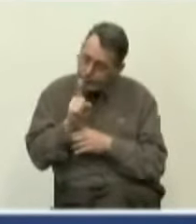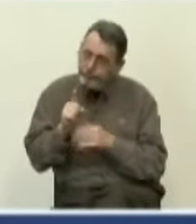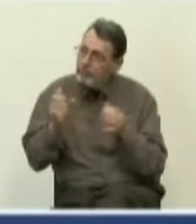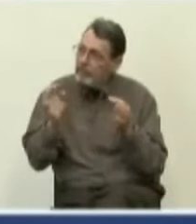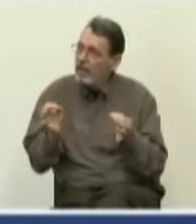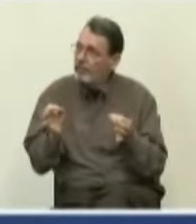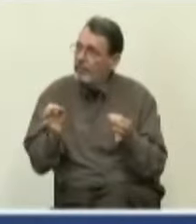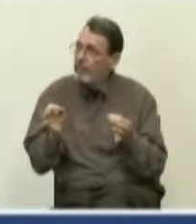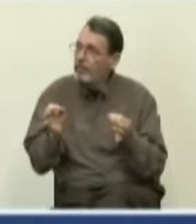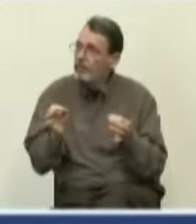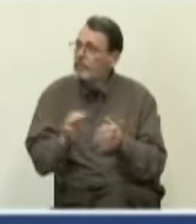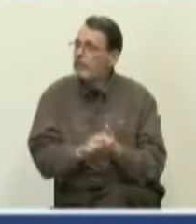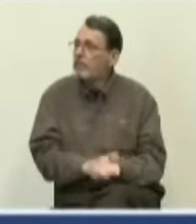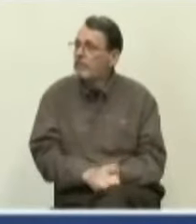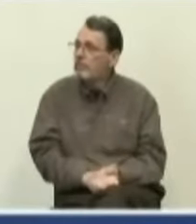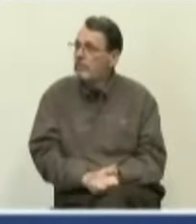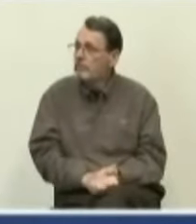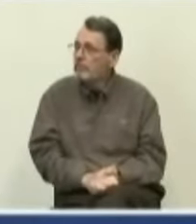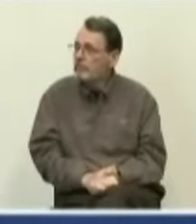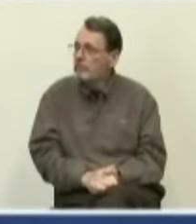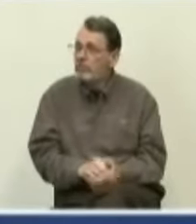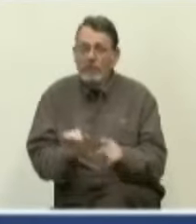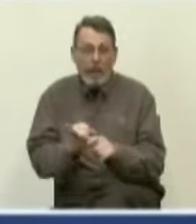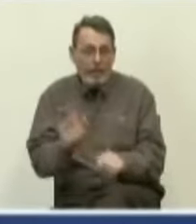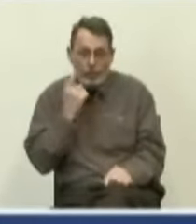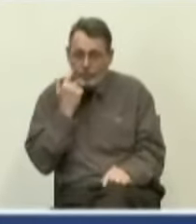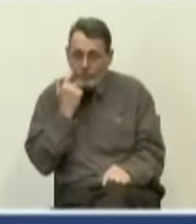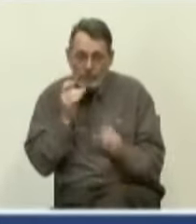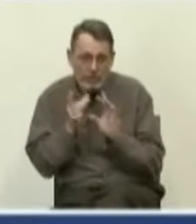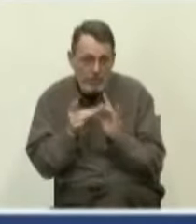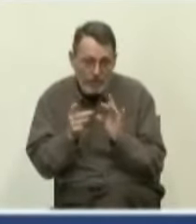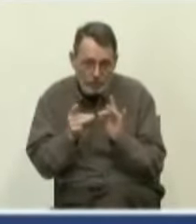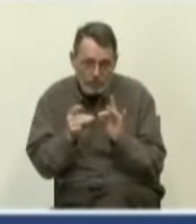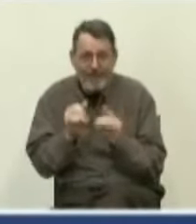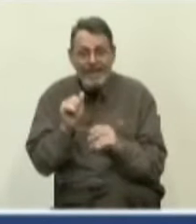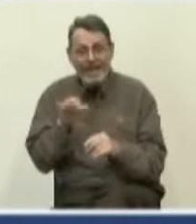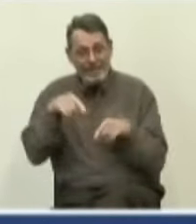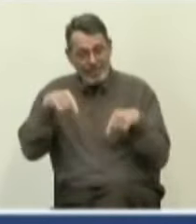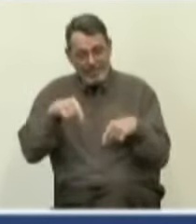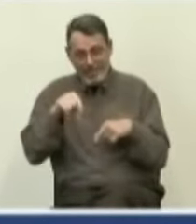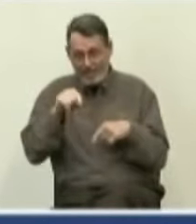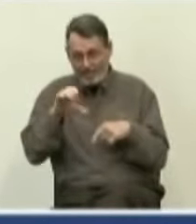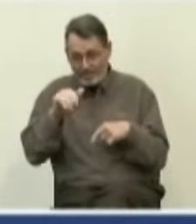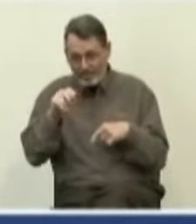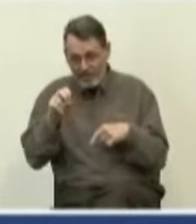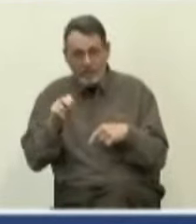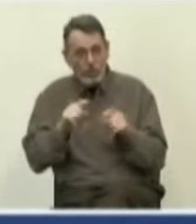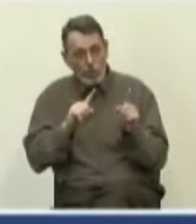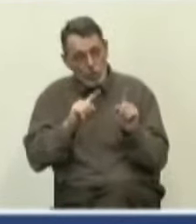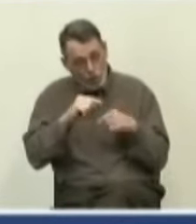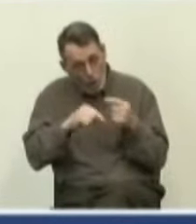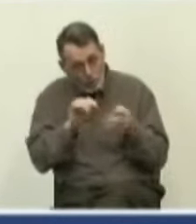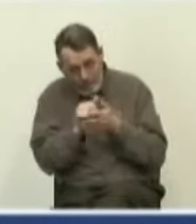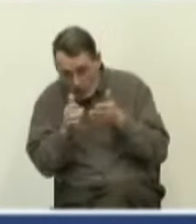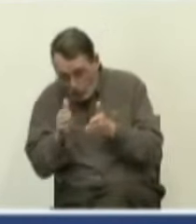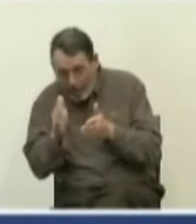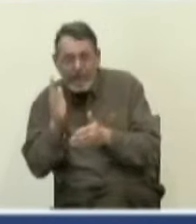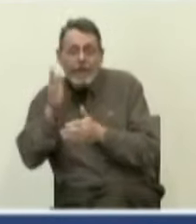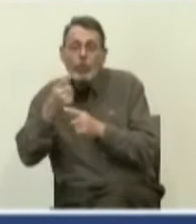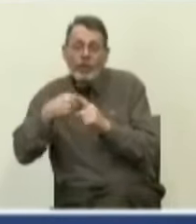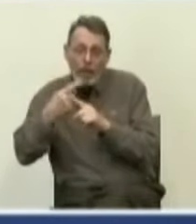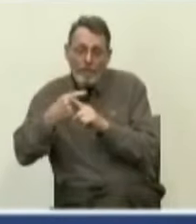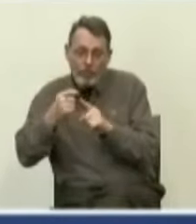that, as you mentioned, if this case goes in that direction, it comes out of the city's